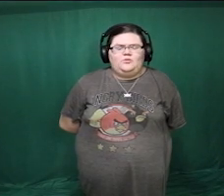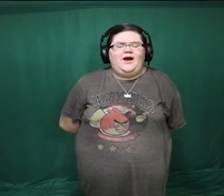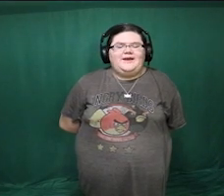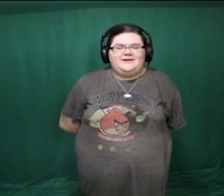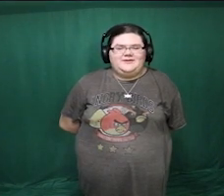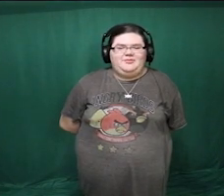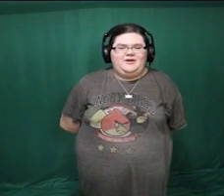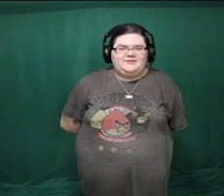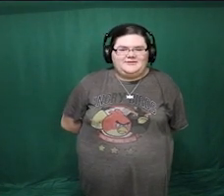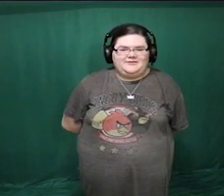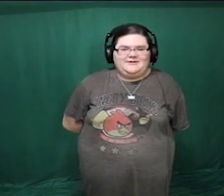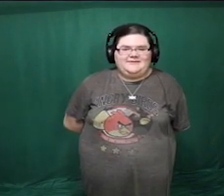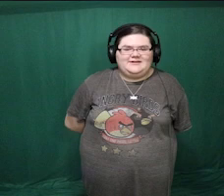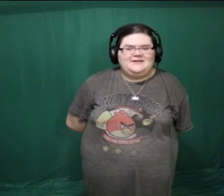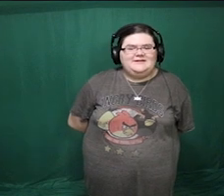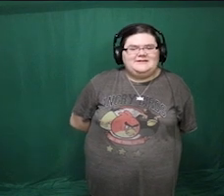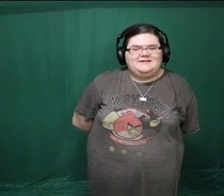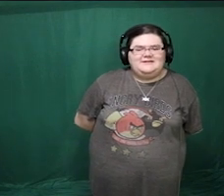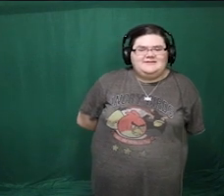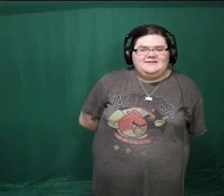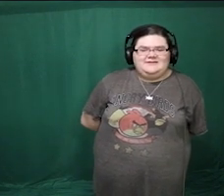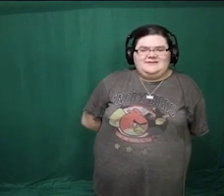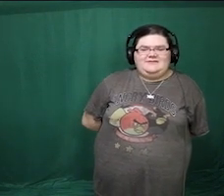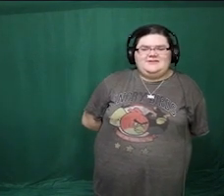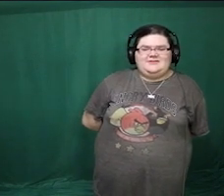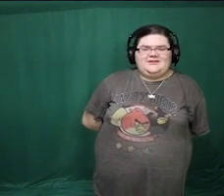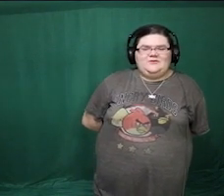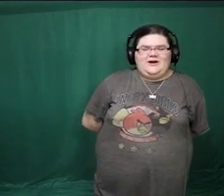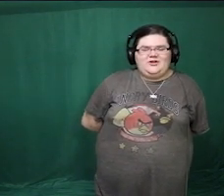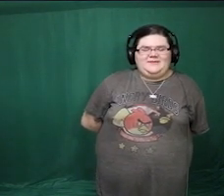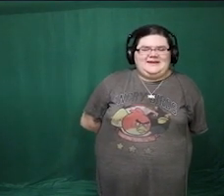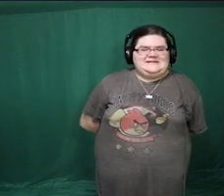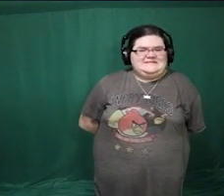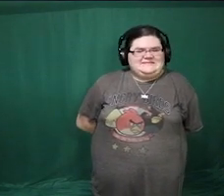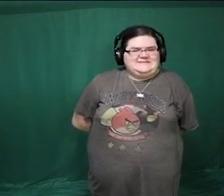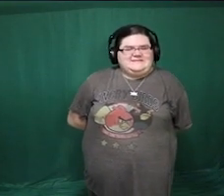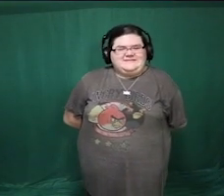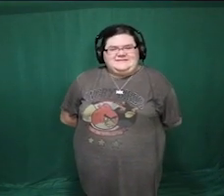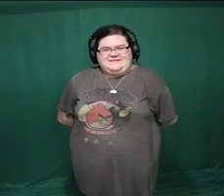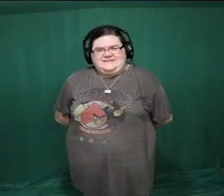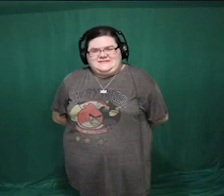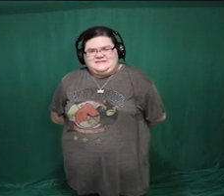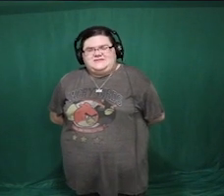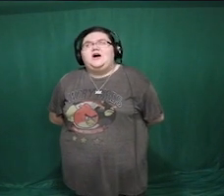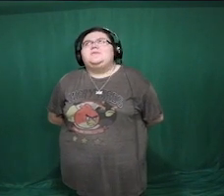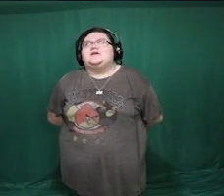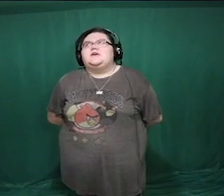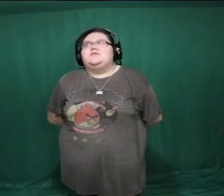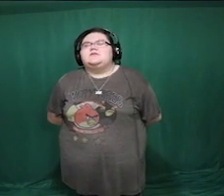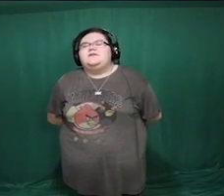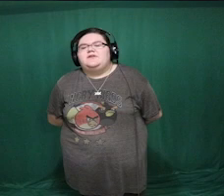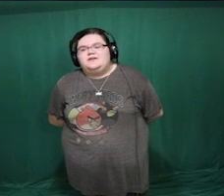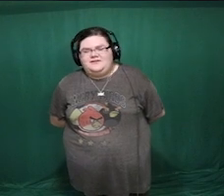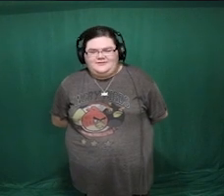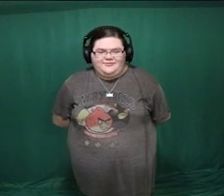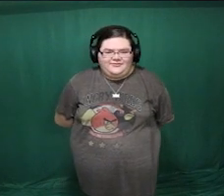It's gotta be that. Right? Why? Nepal's or whatever. Yeah. I was either thinking Y or B. No. Yes! Oh my